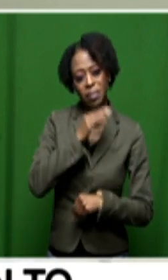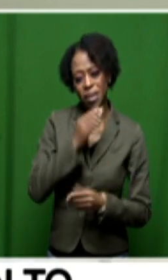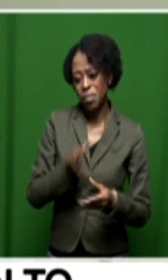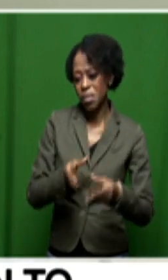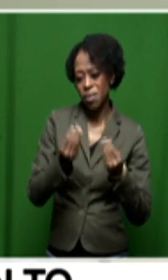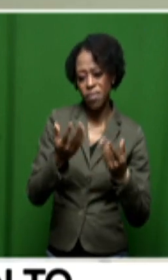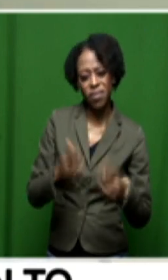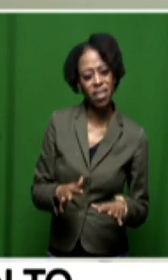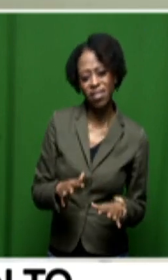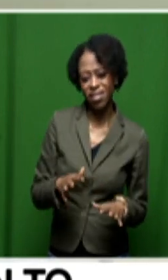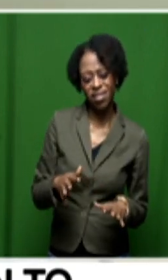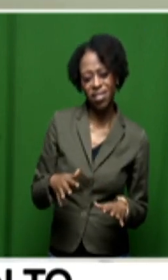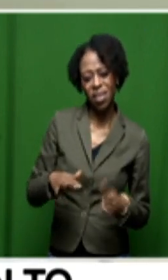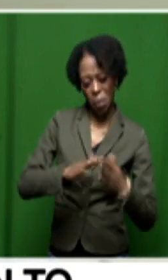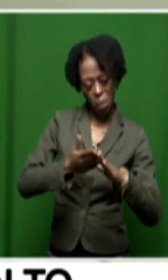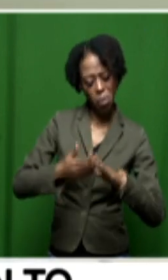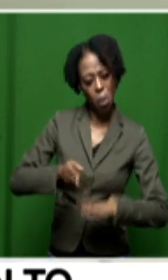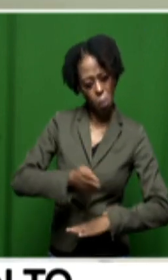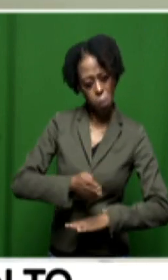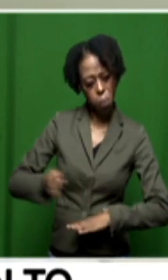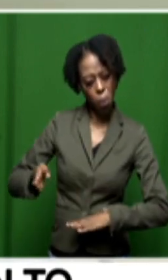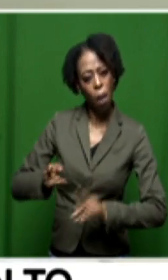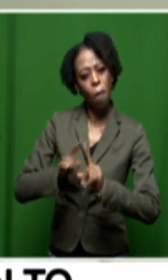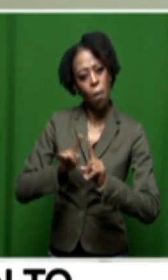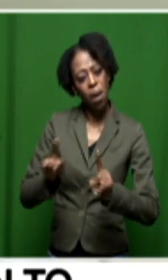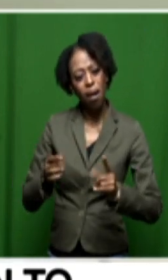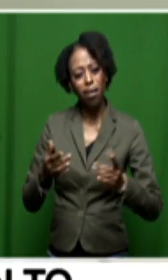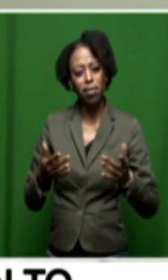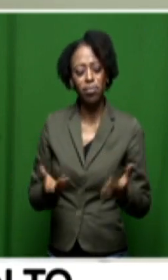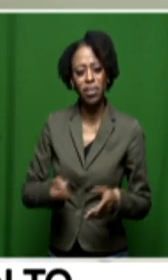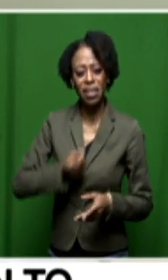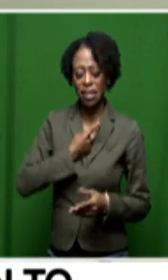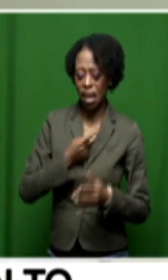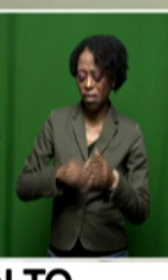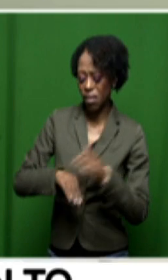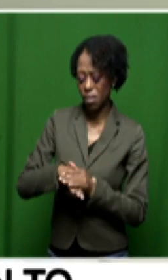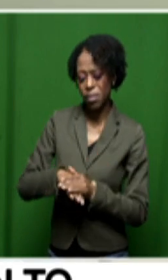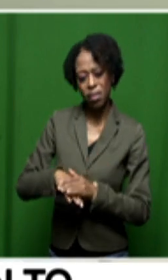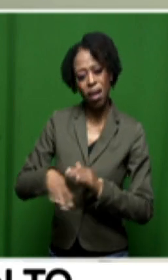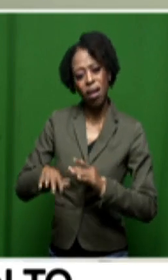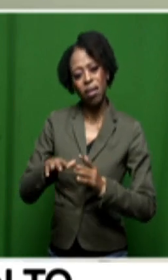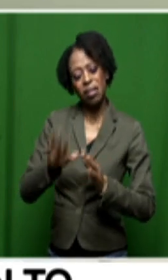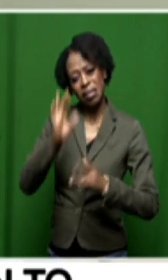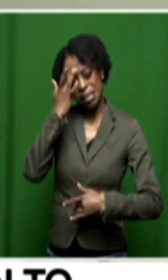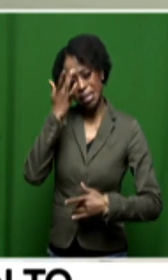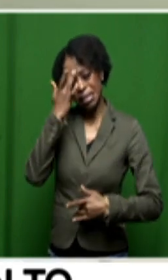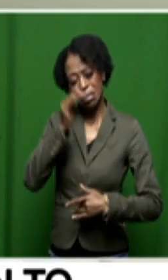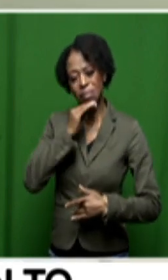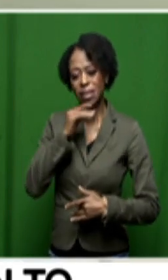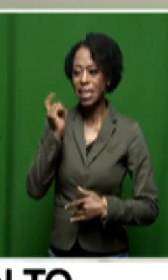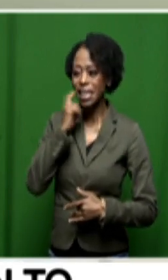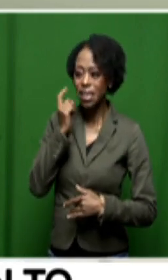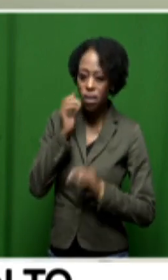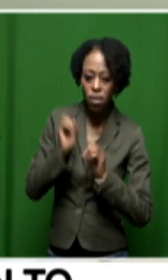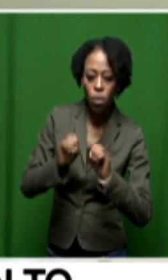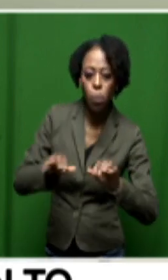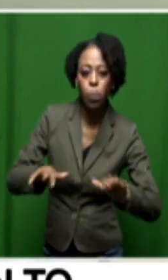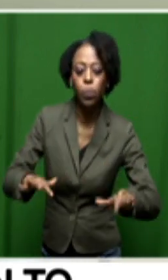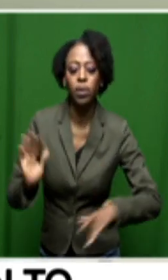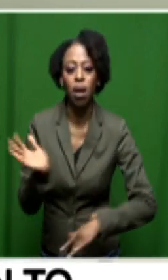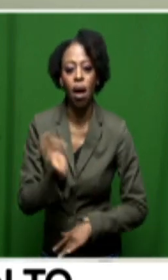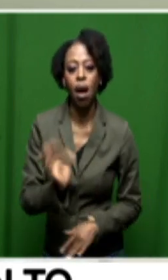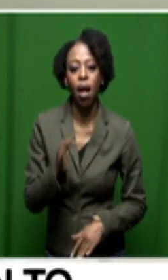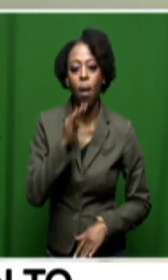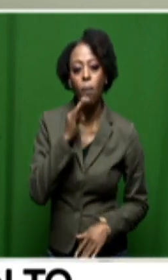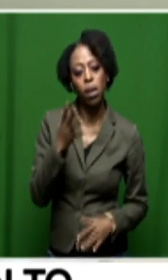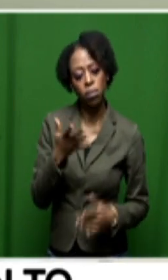it in the society, but because it's a self-limiting condition, it's actually there